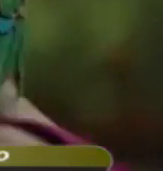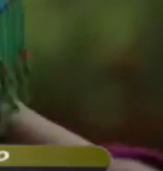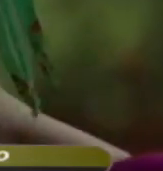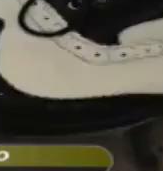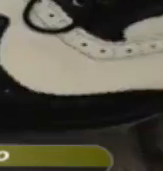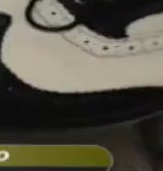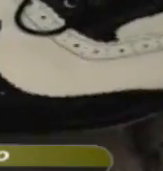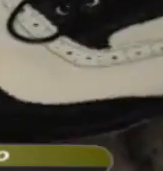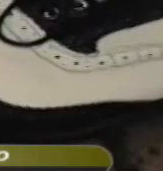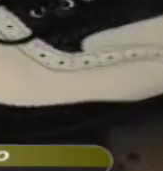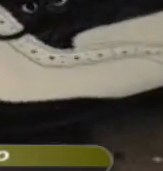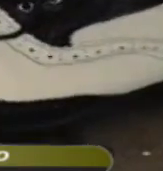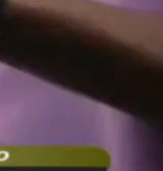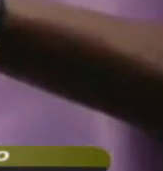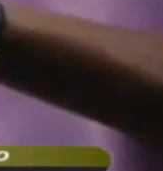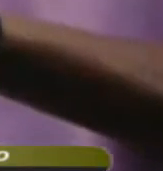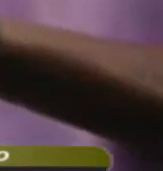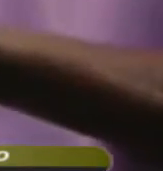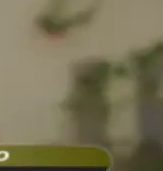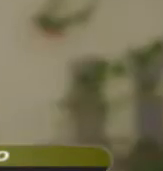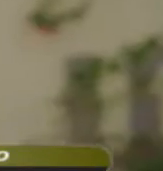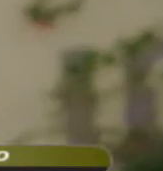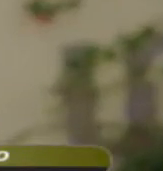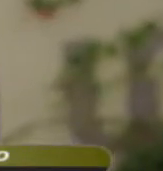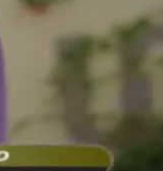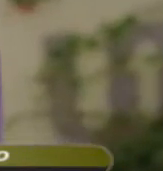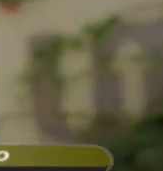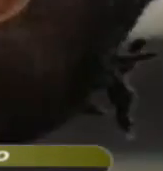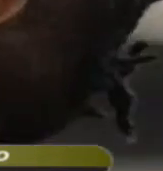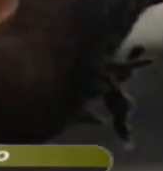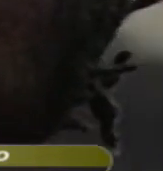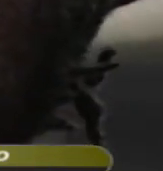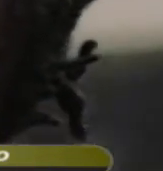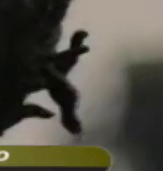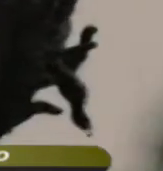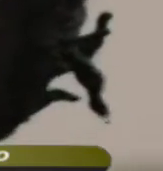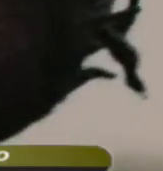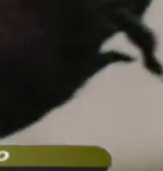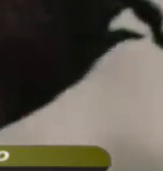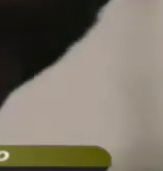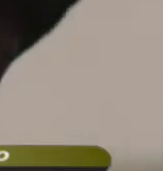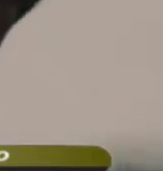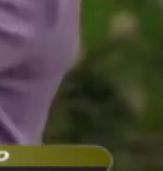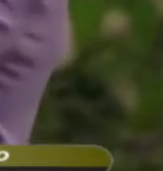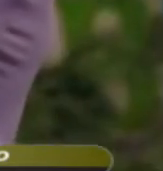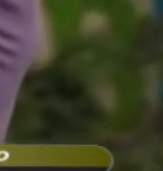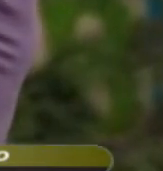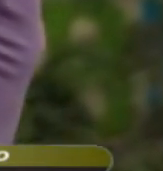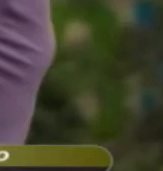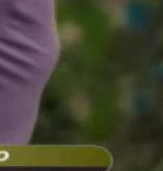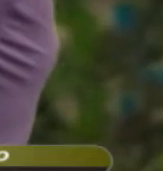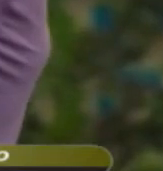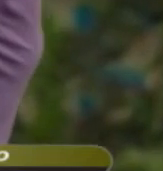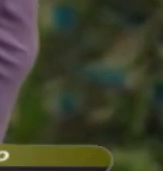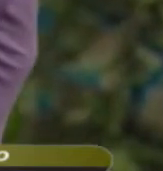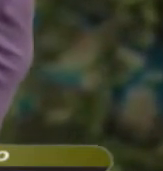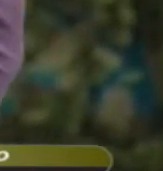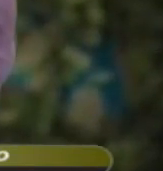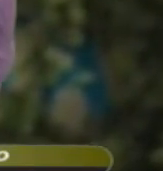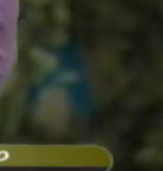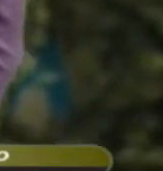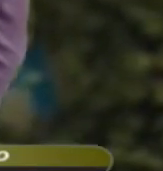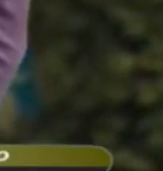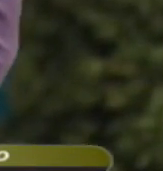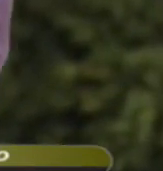to, but me, I don't know why I think I love you when I don't really know you that well. So you be my